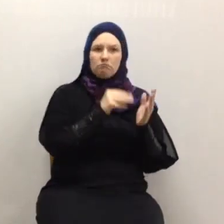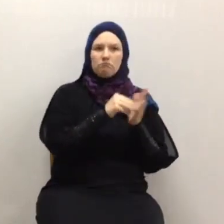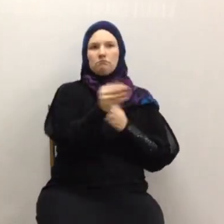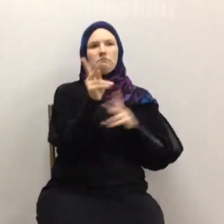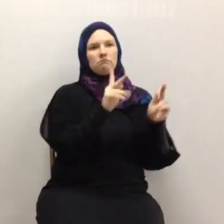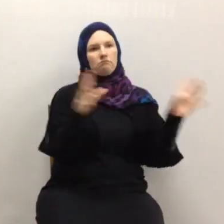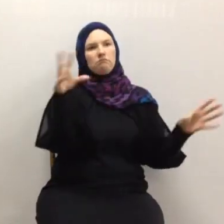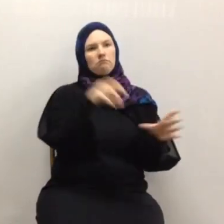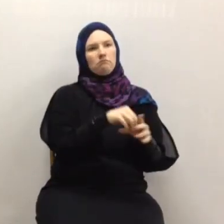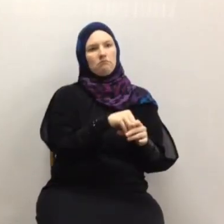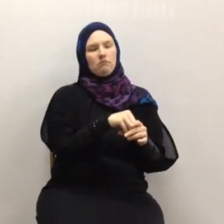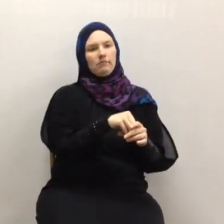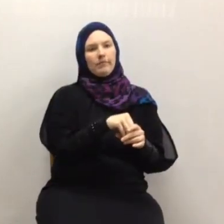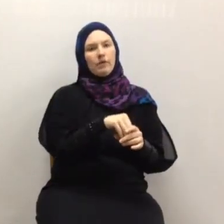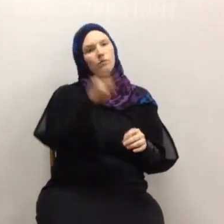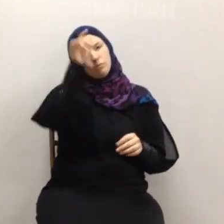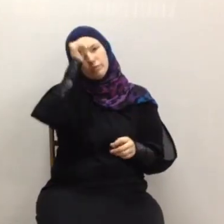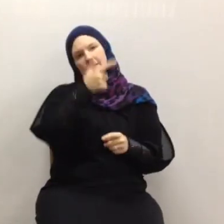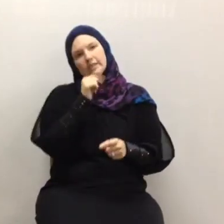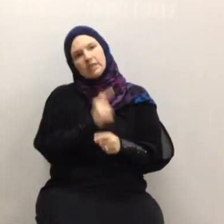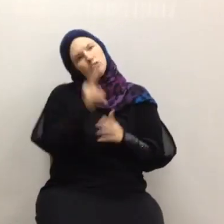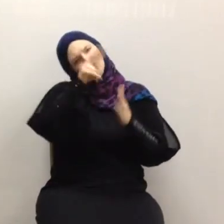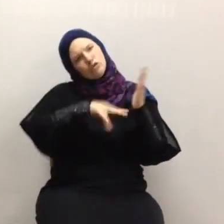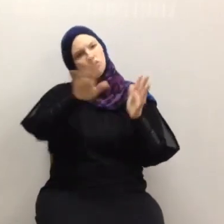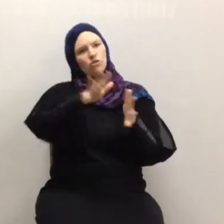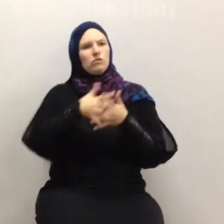read your book to understand your faith.